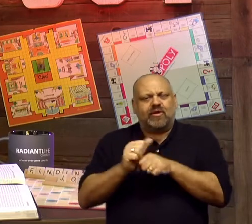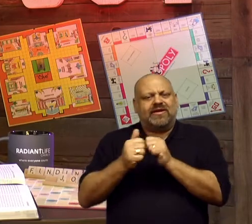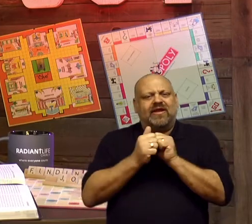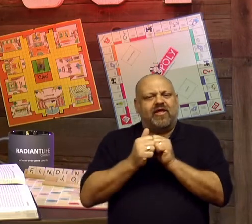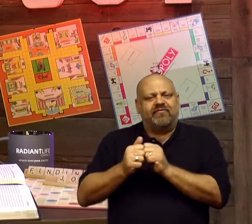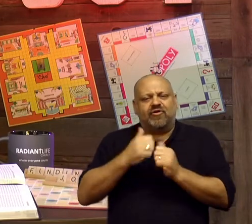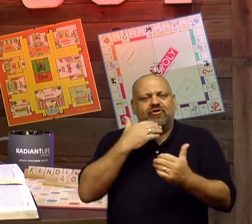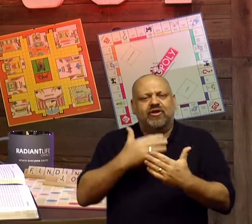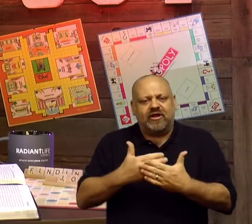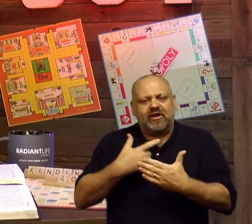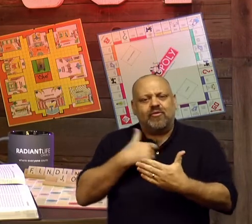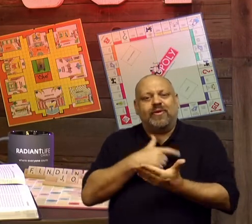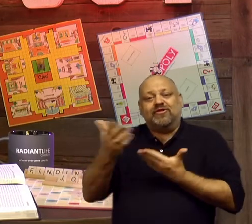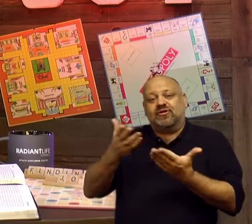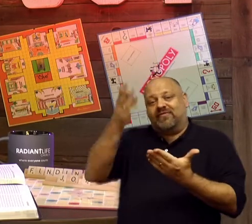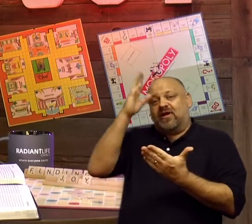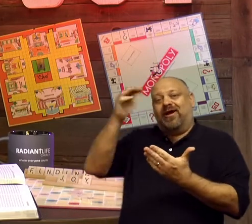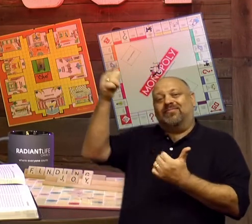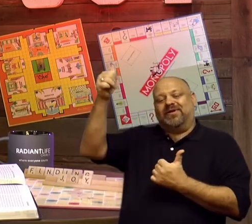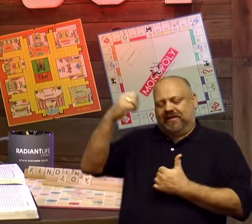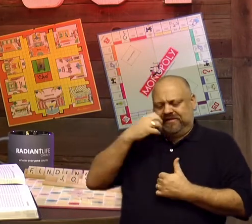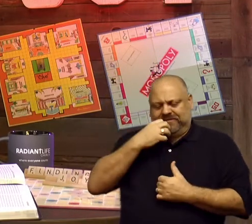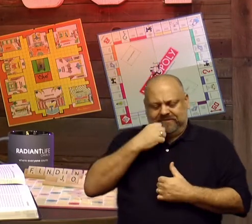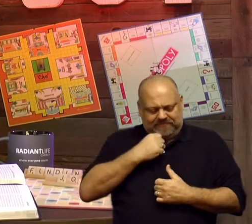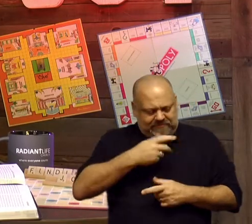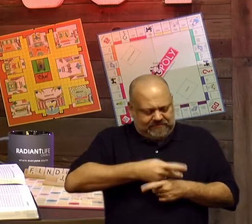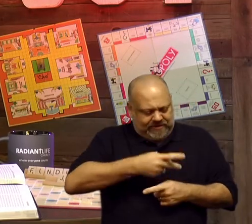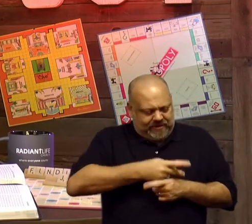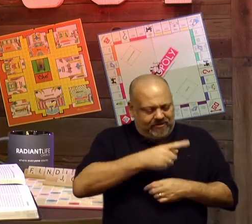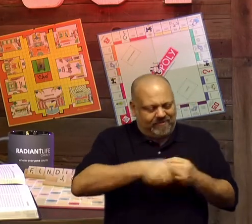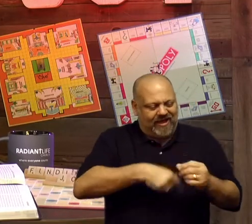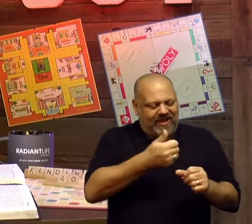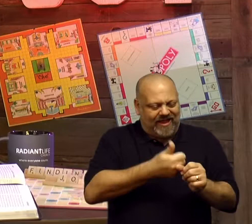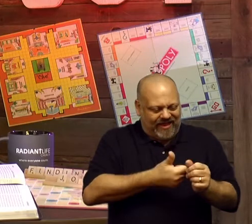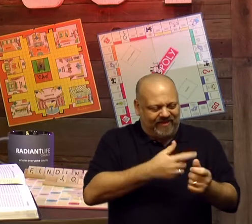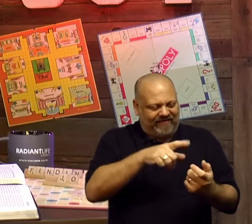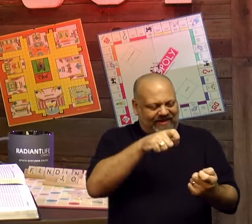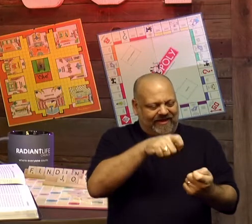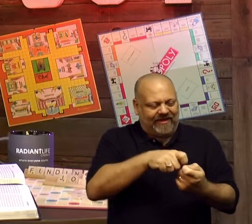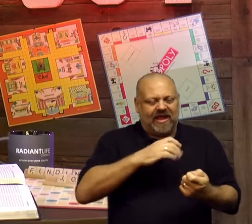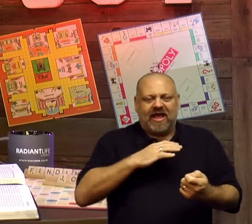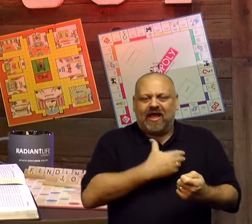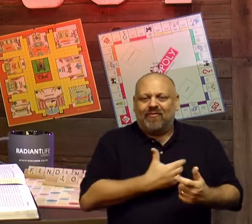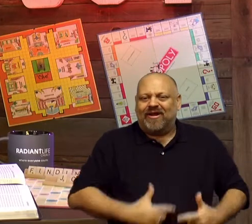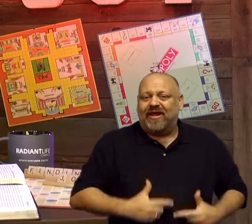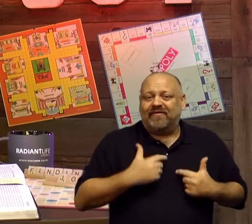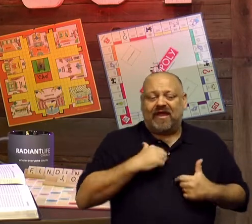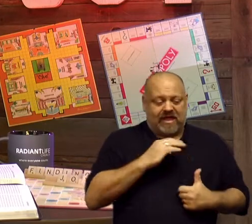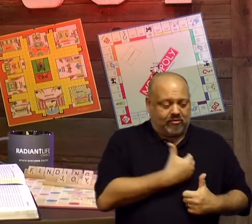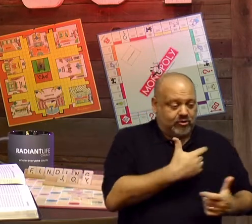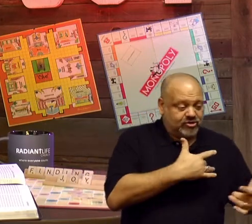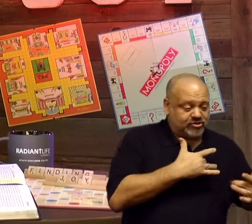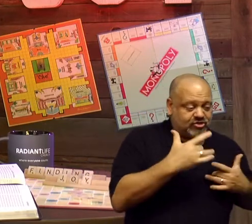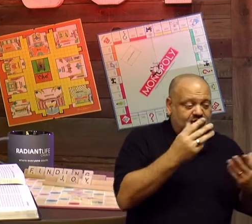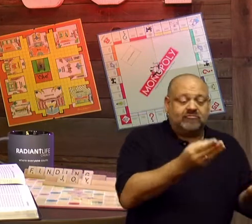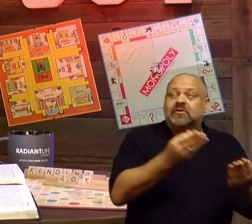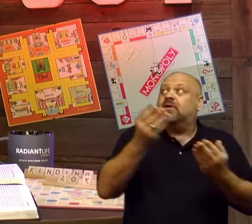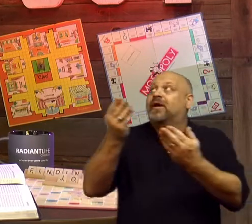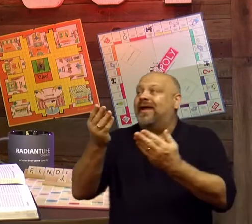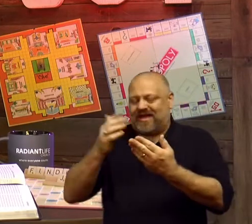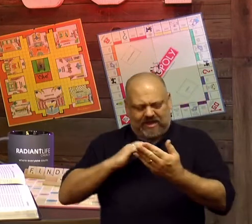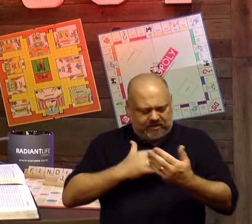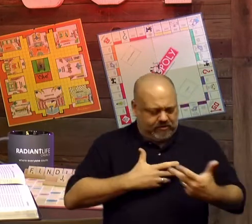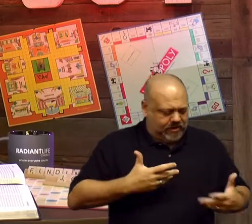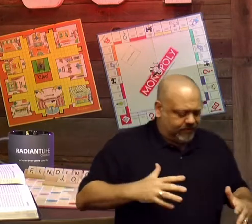for good. We serve a God who cares about every detail of our lives. As we bring Him our concerns, He